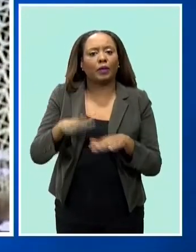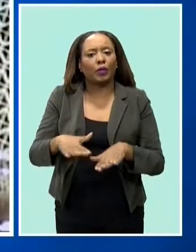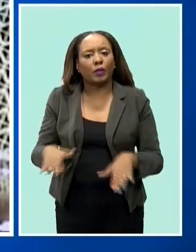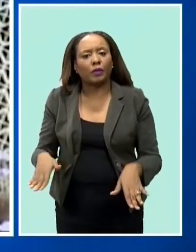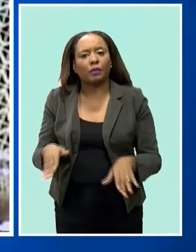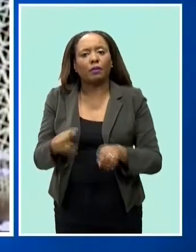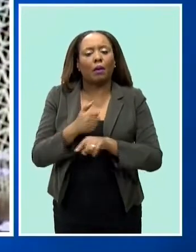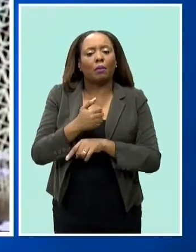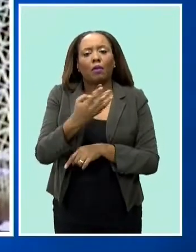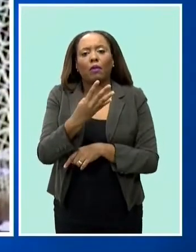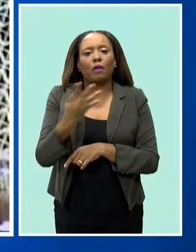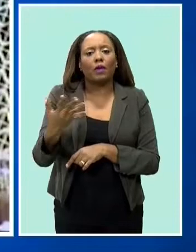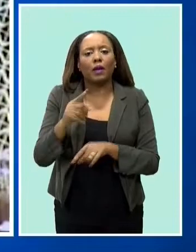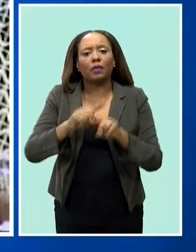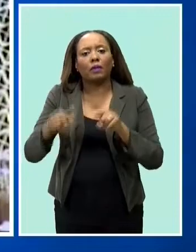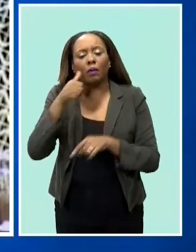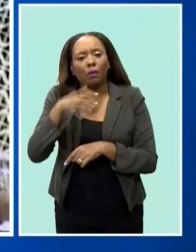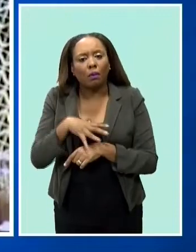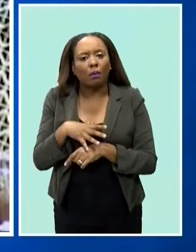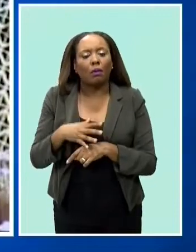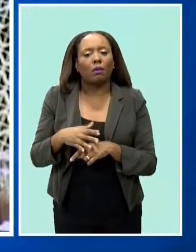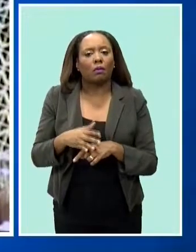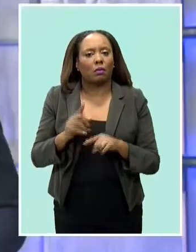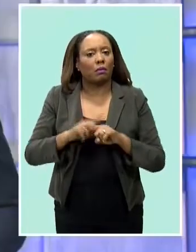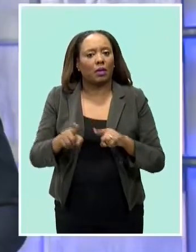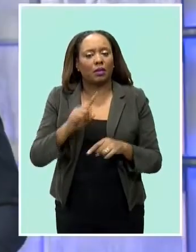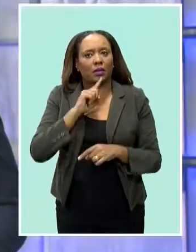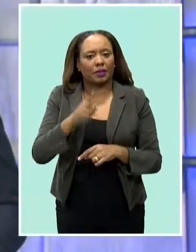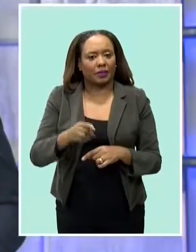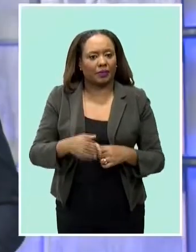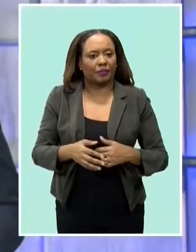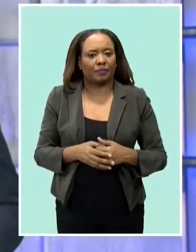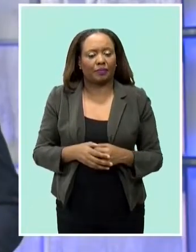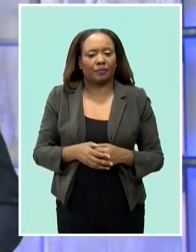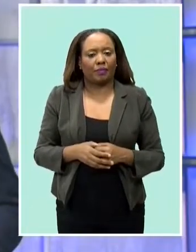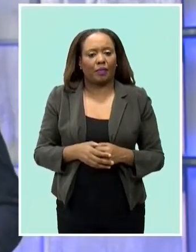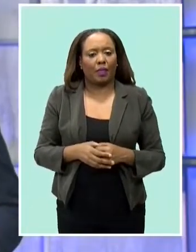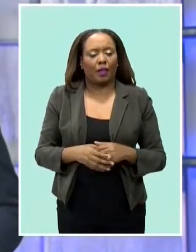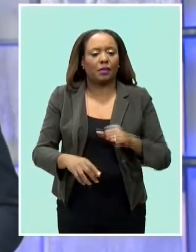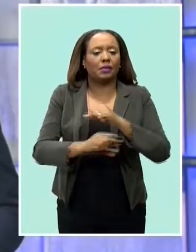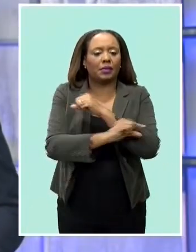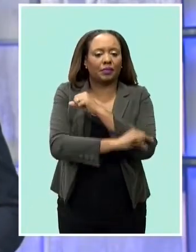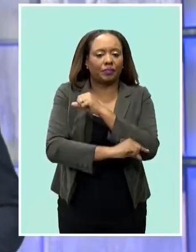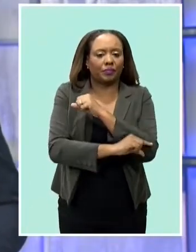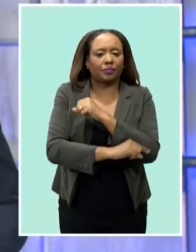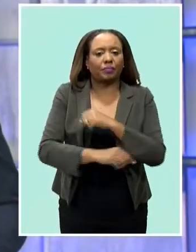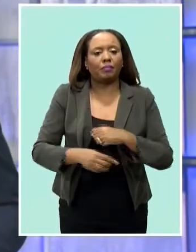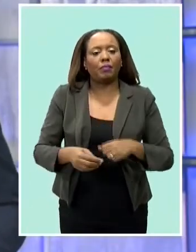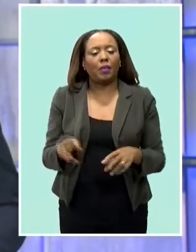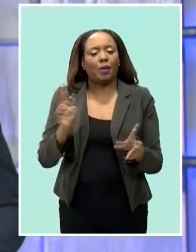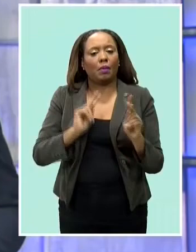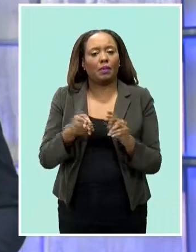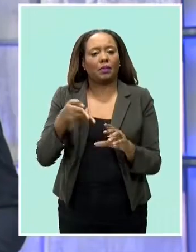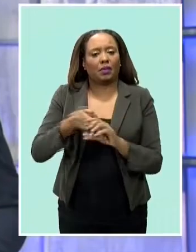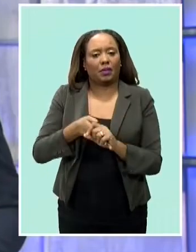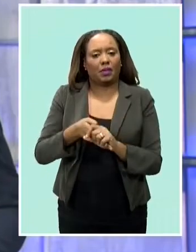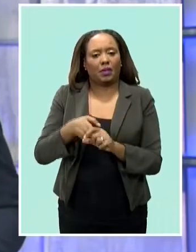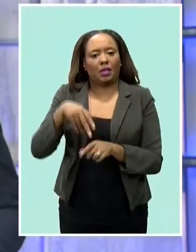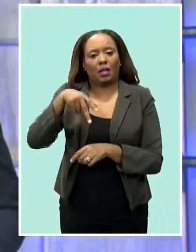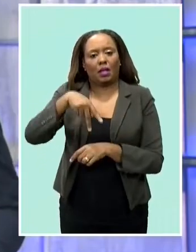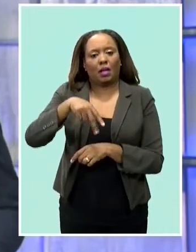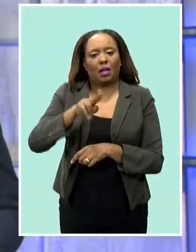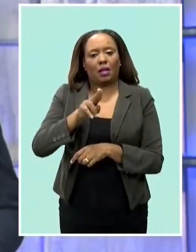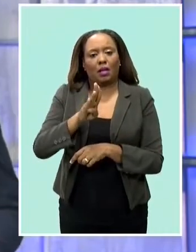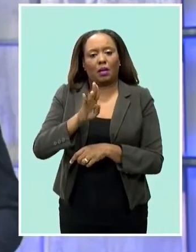into because we didn't see a reality in it, but there's a reality. In Ghana, people joining the public service will no longer have to wait